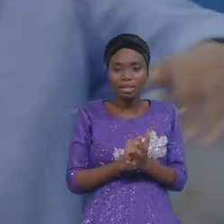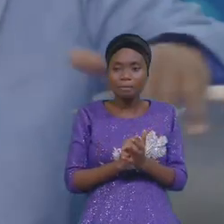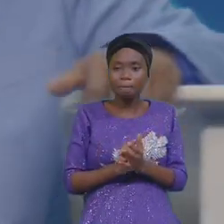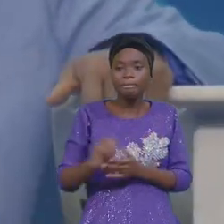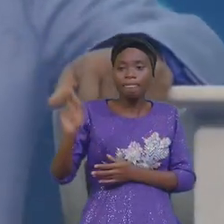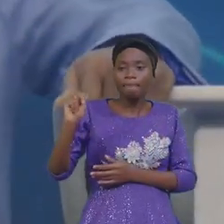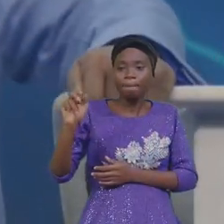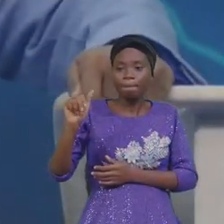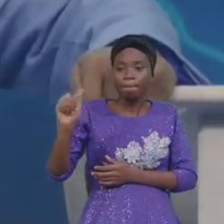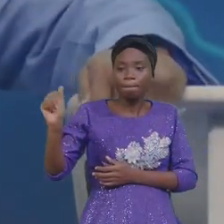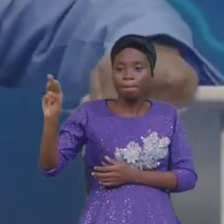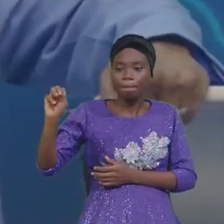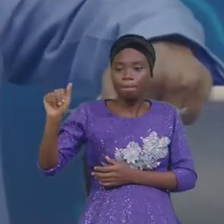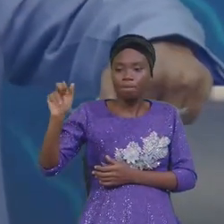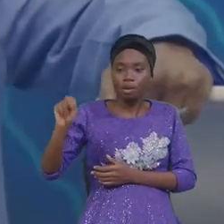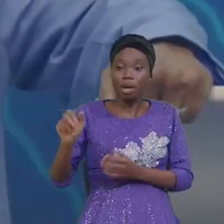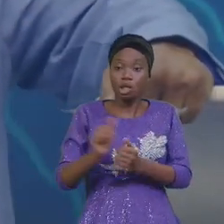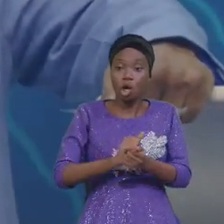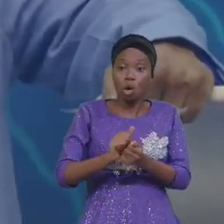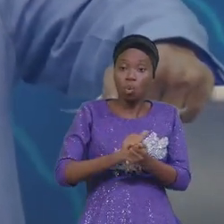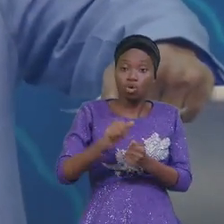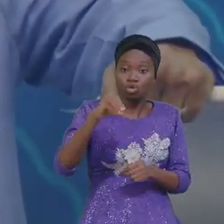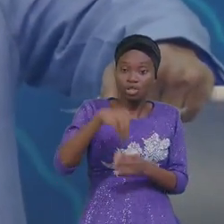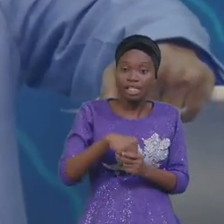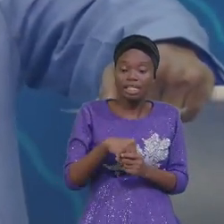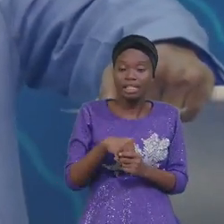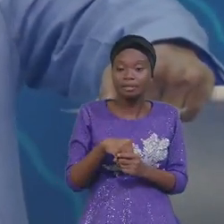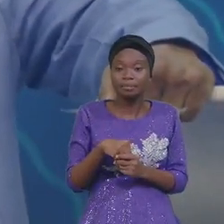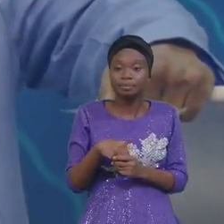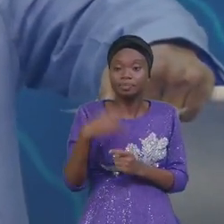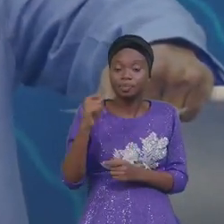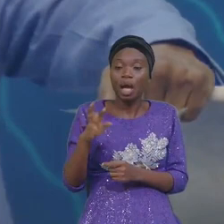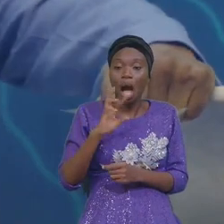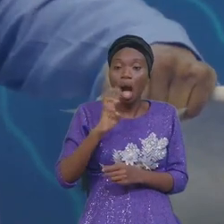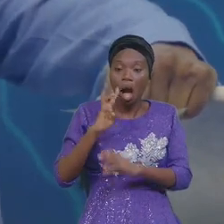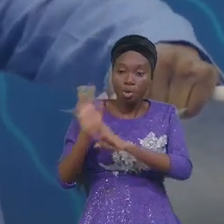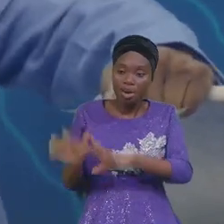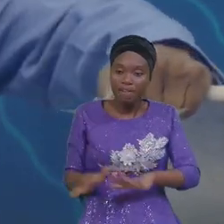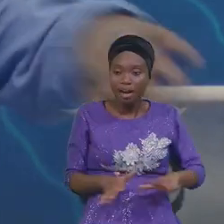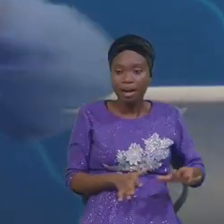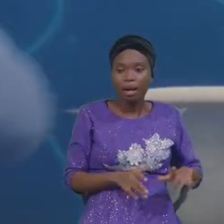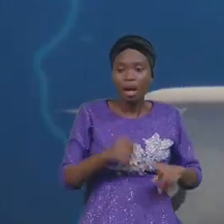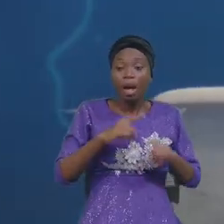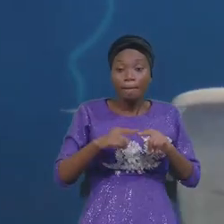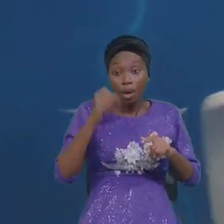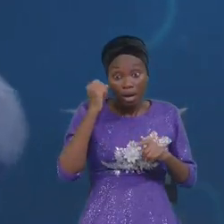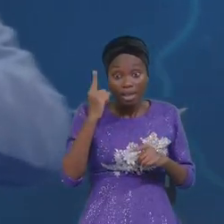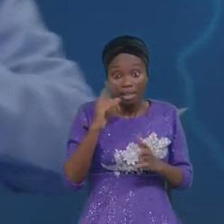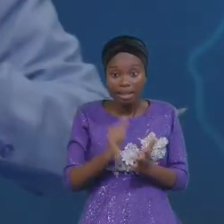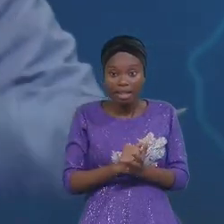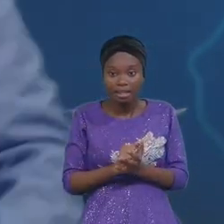Naaman washed in the river. But understand,